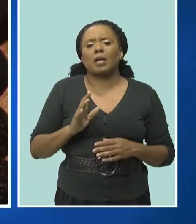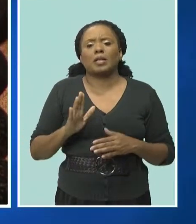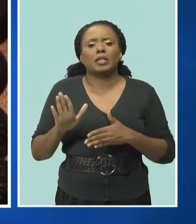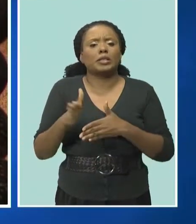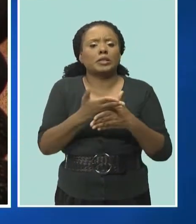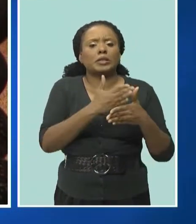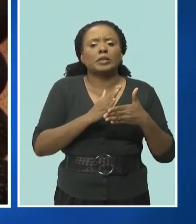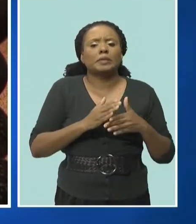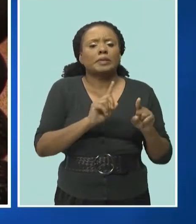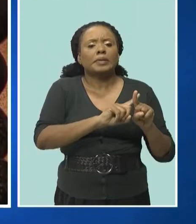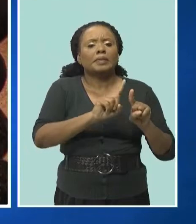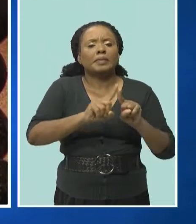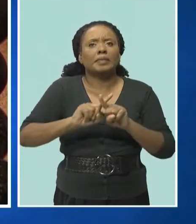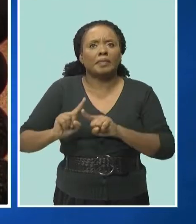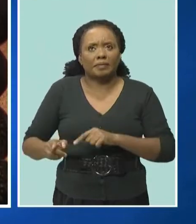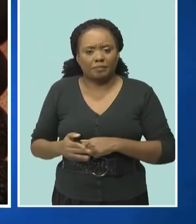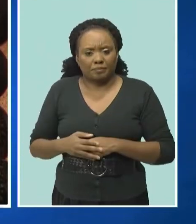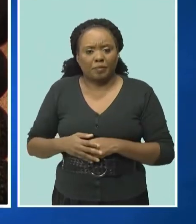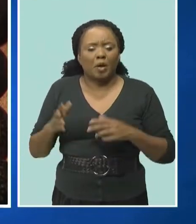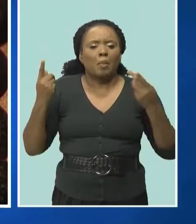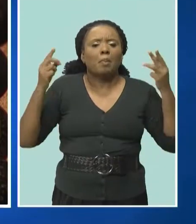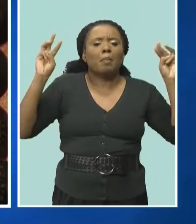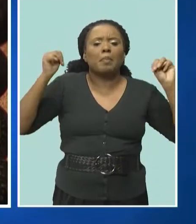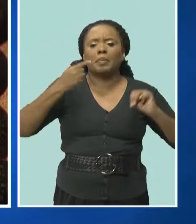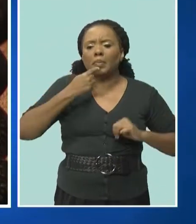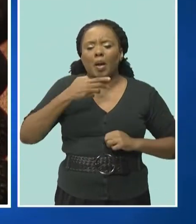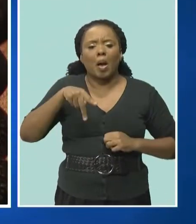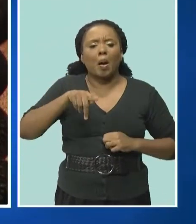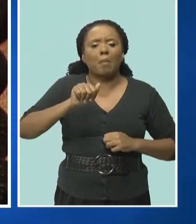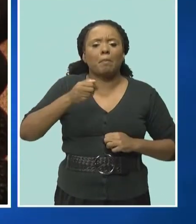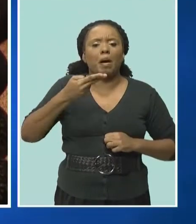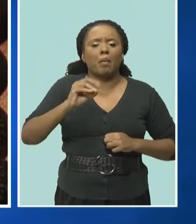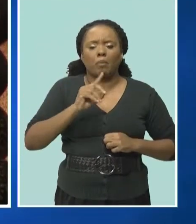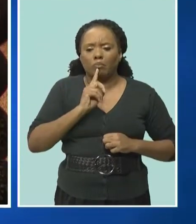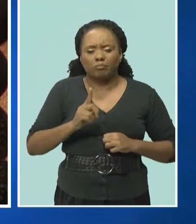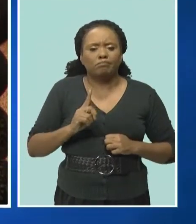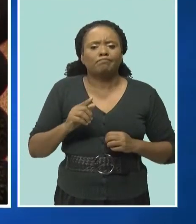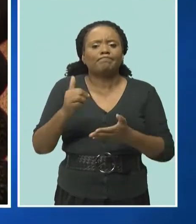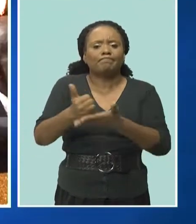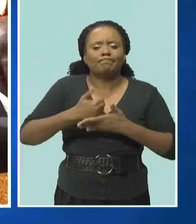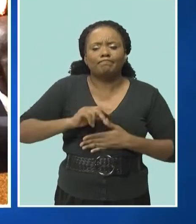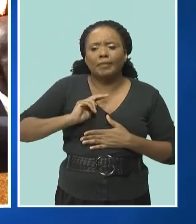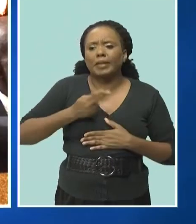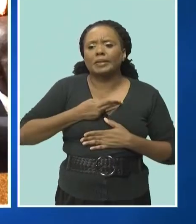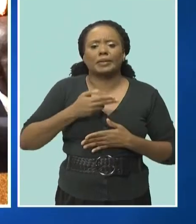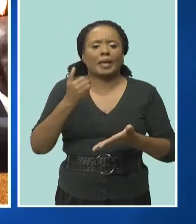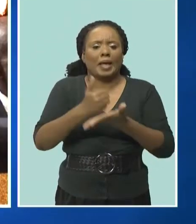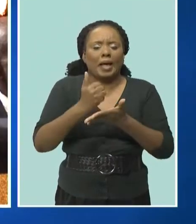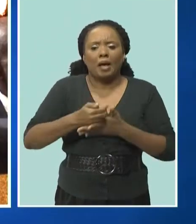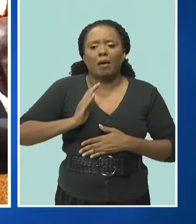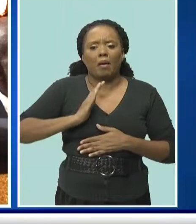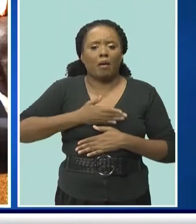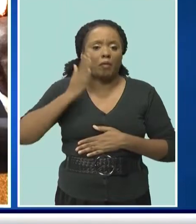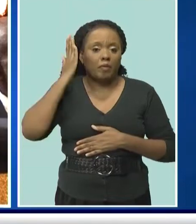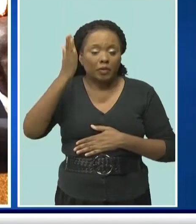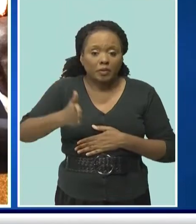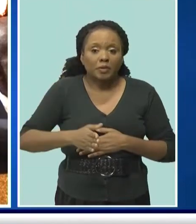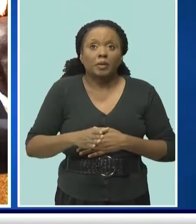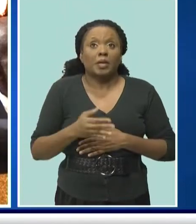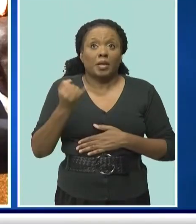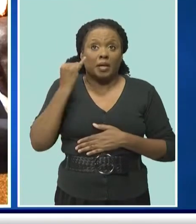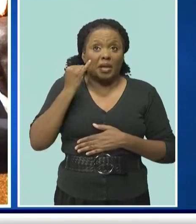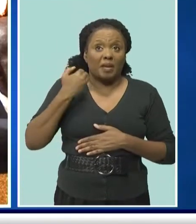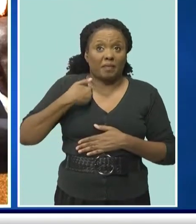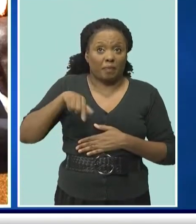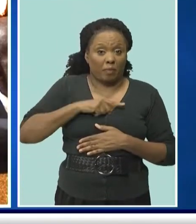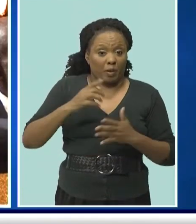institutional capacity of PAHO to deliver to our people and our region is fundamental to our existence if we are able to succeed. Reflecting